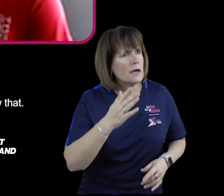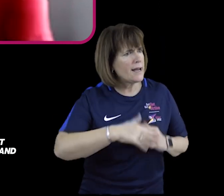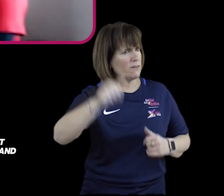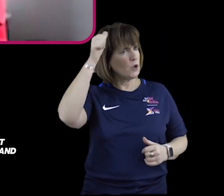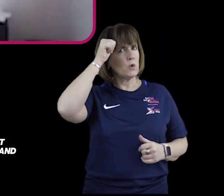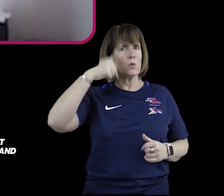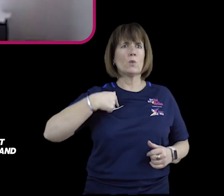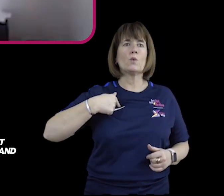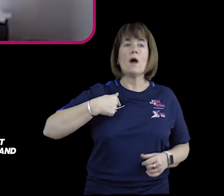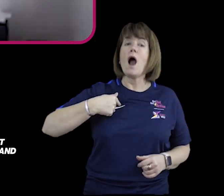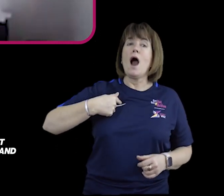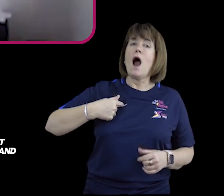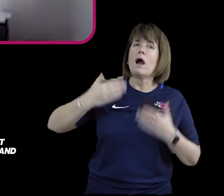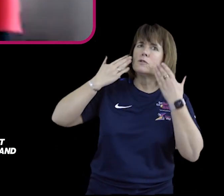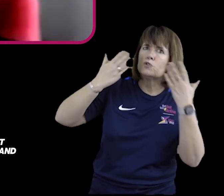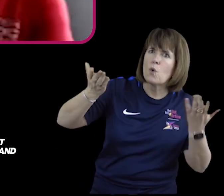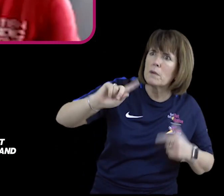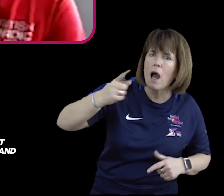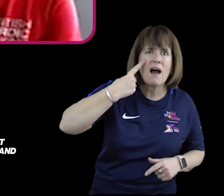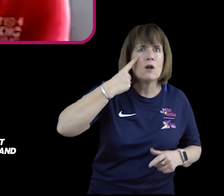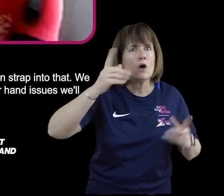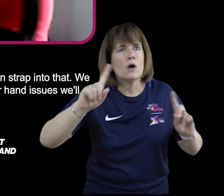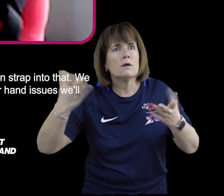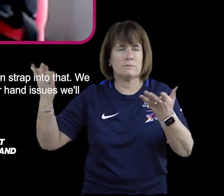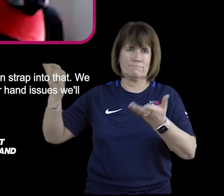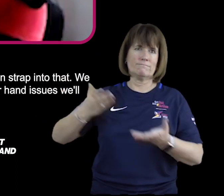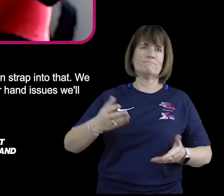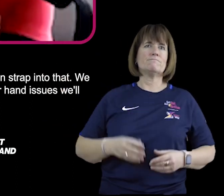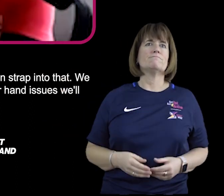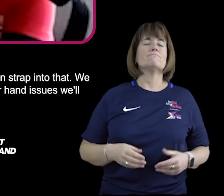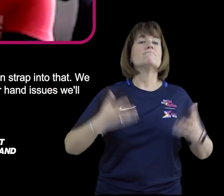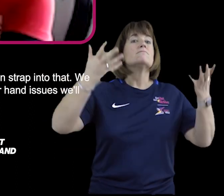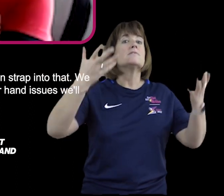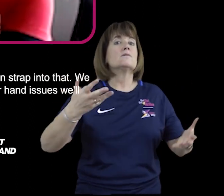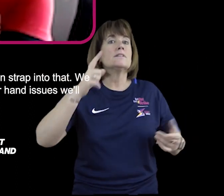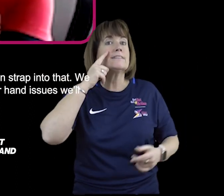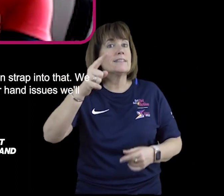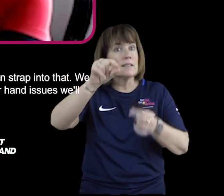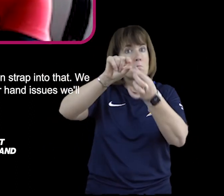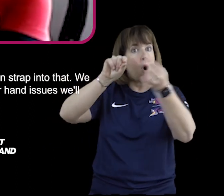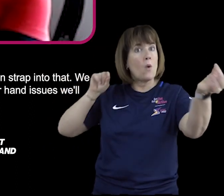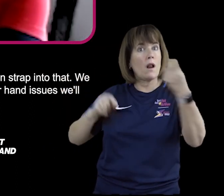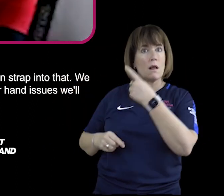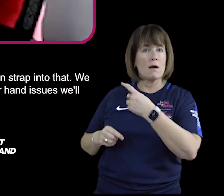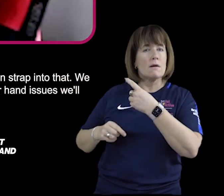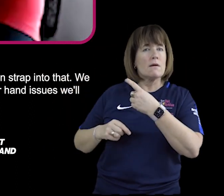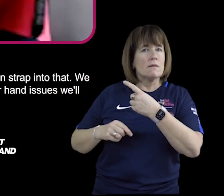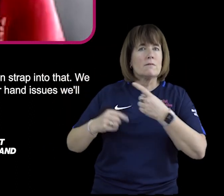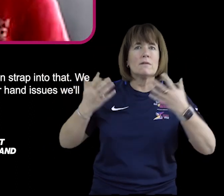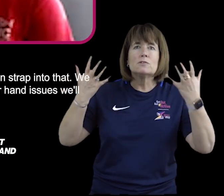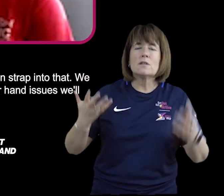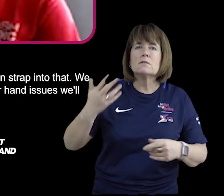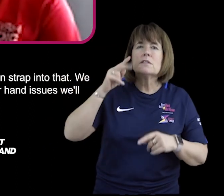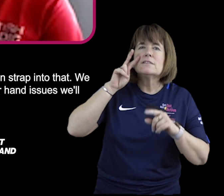that. Yes. Indeed. Oh, you're going to show me. Let's have a Show look. you. There we go. There Okay. is a pole. Okay, see it has